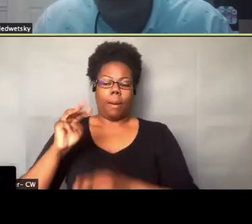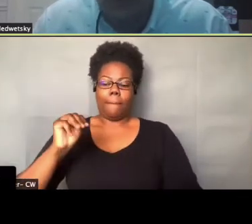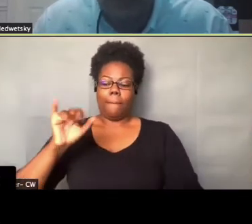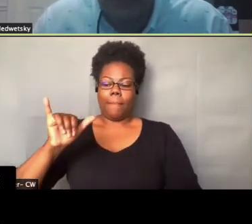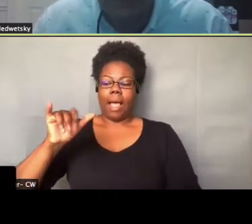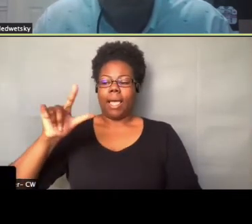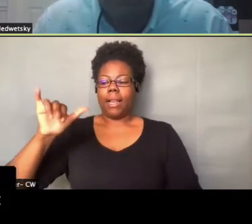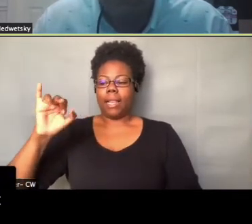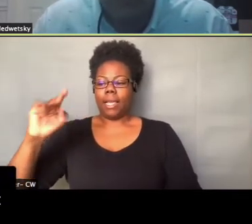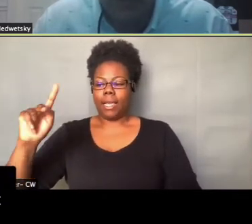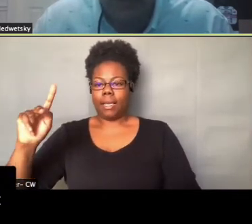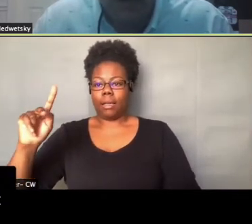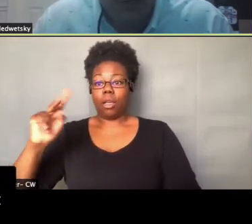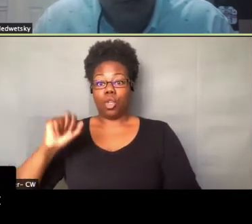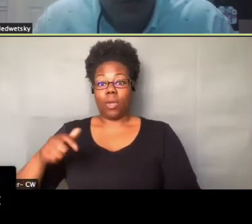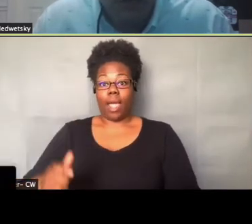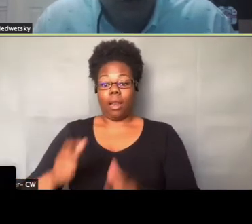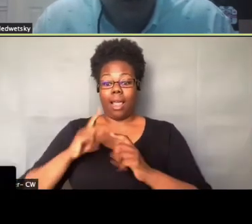it with your hearing aids.